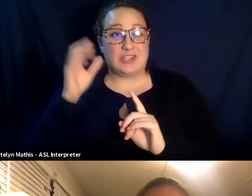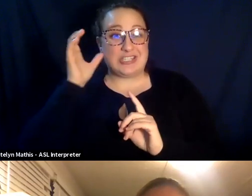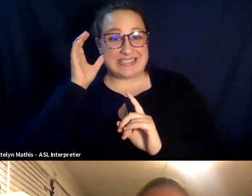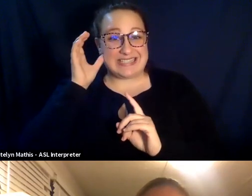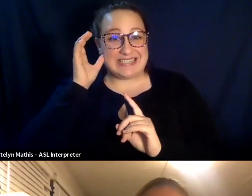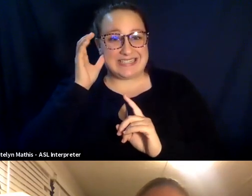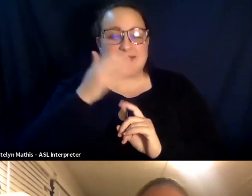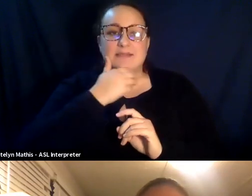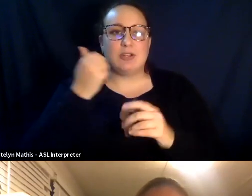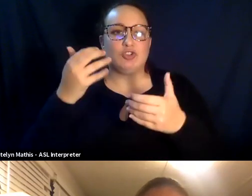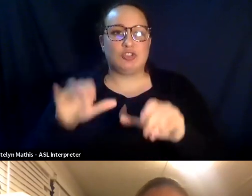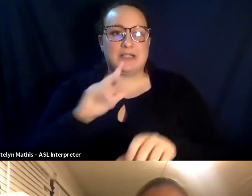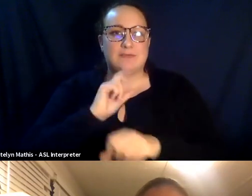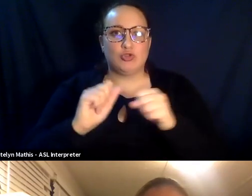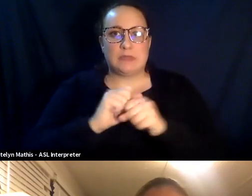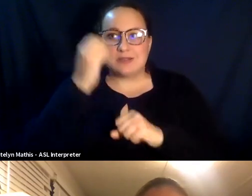say sticking.